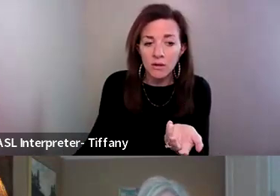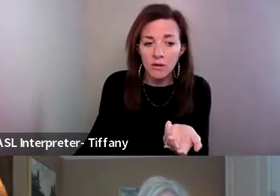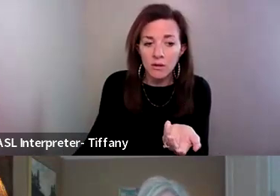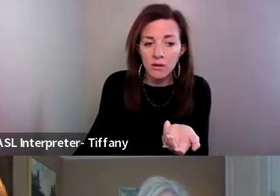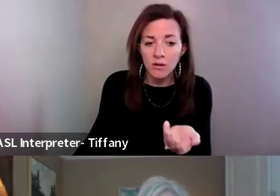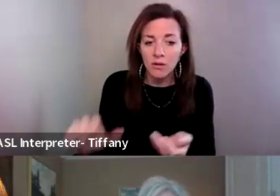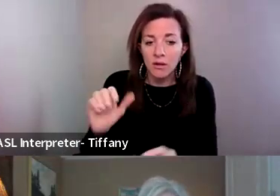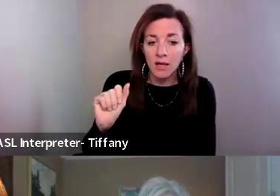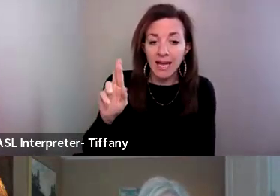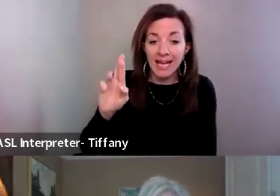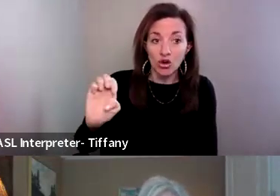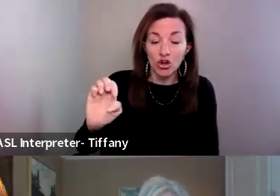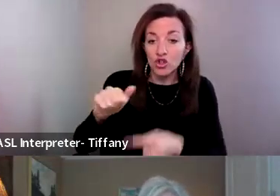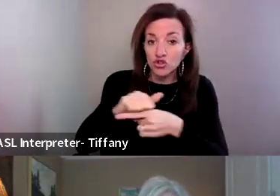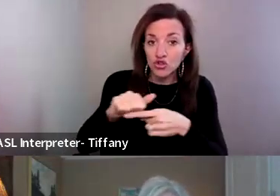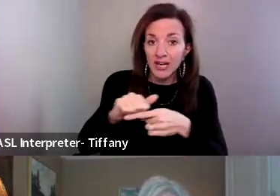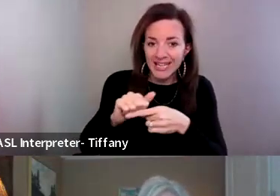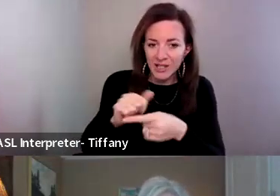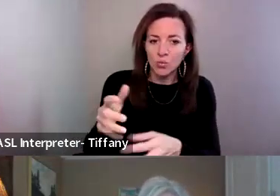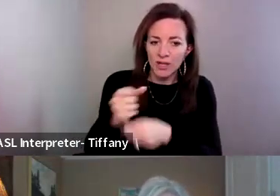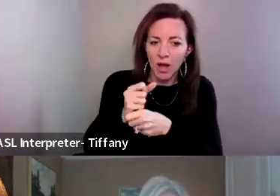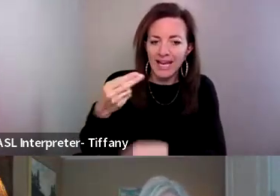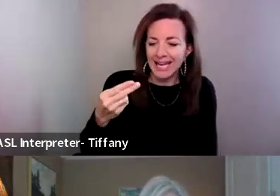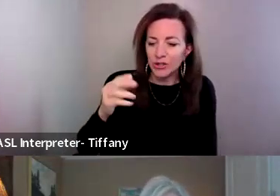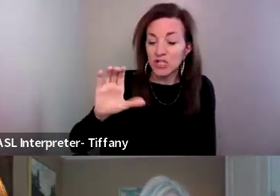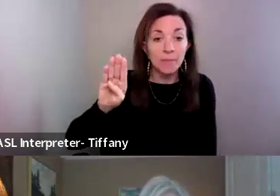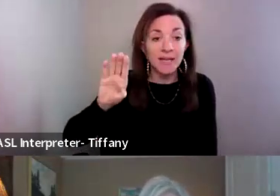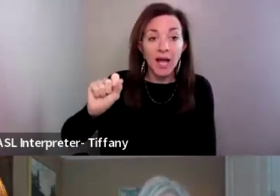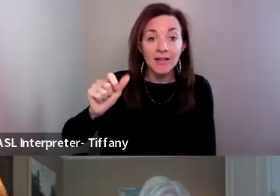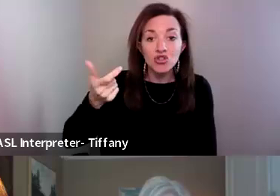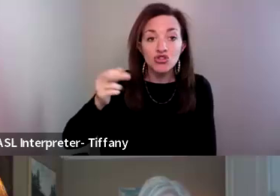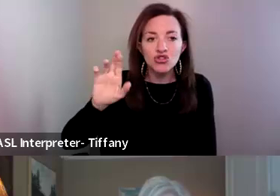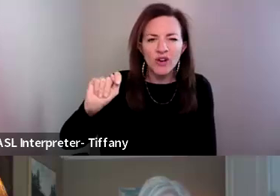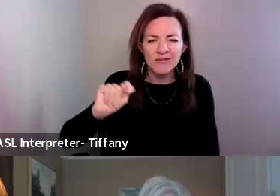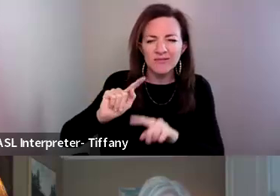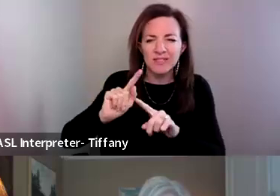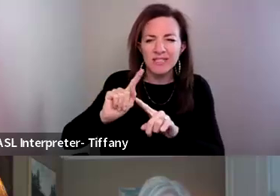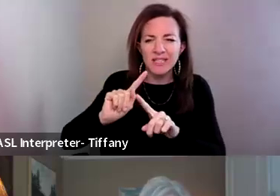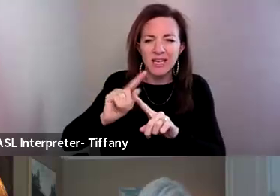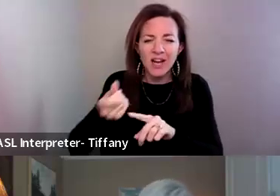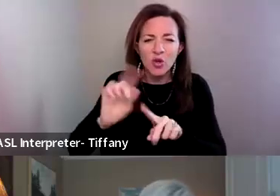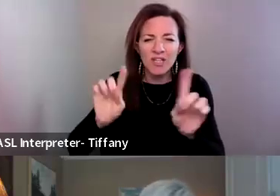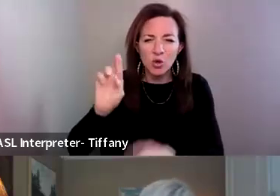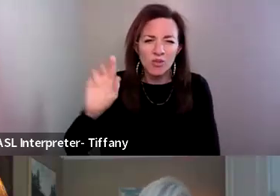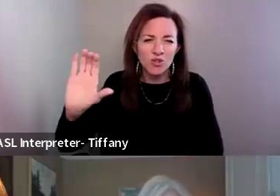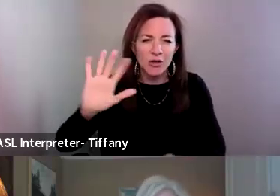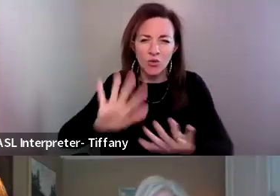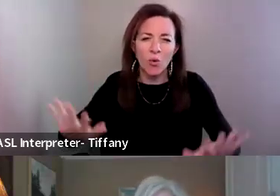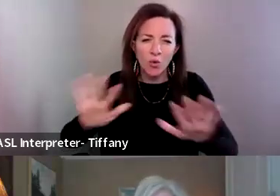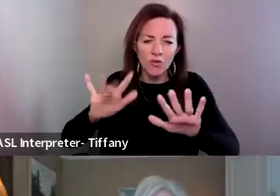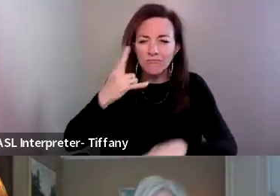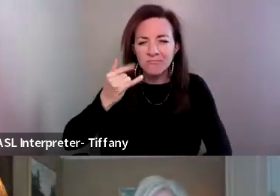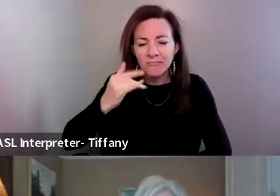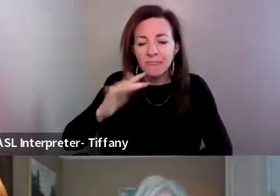ACRE training. We received an HCBS grant from a few different regional centers across California,